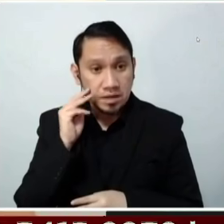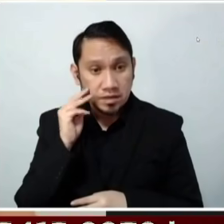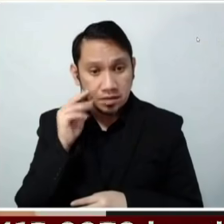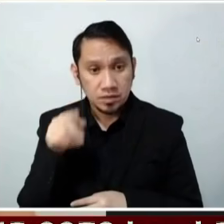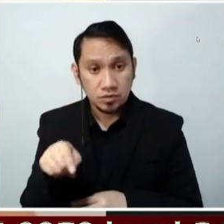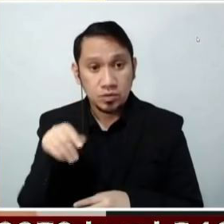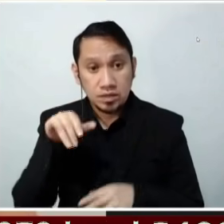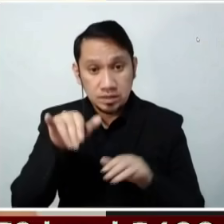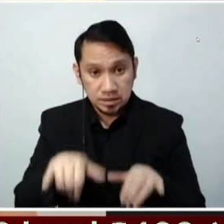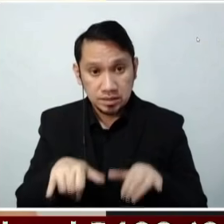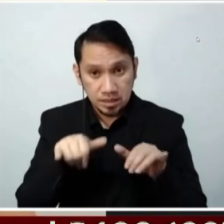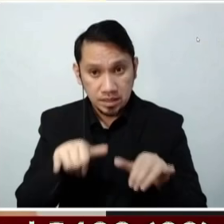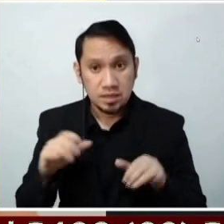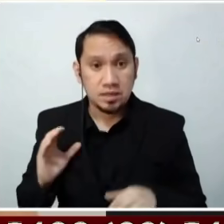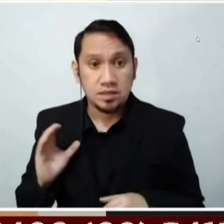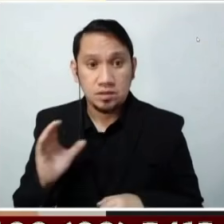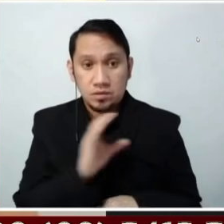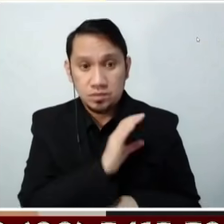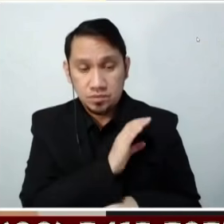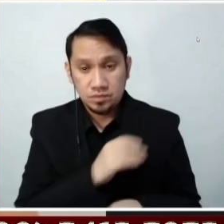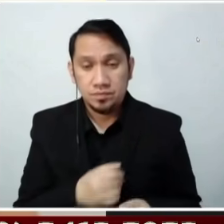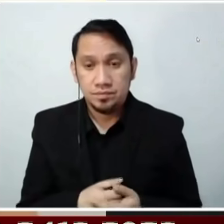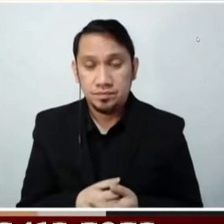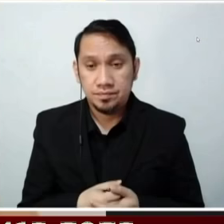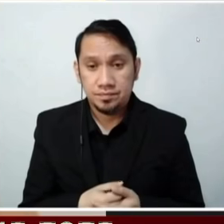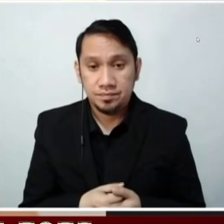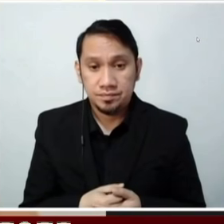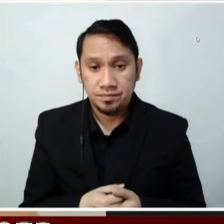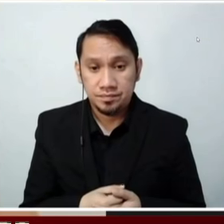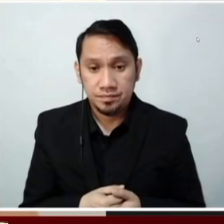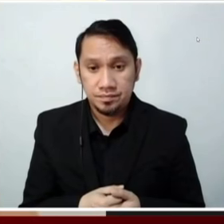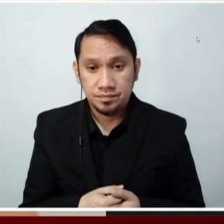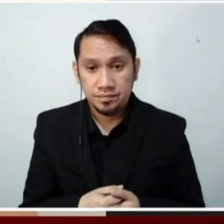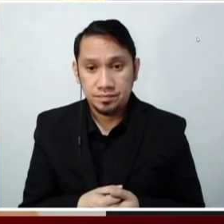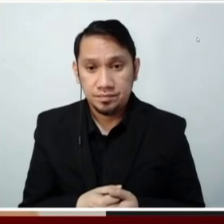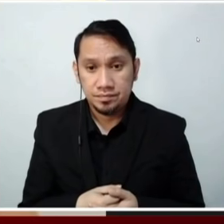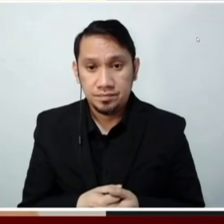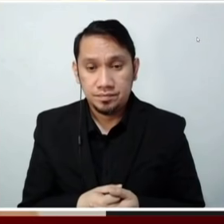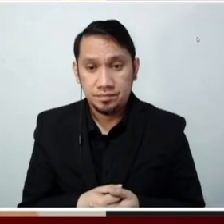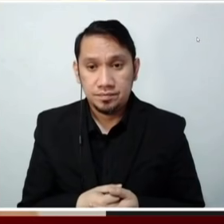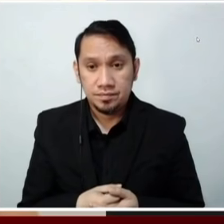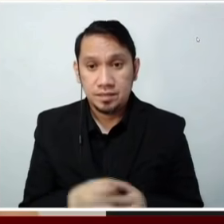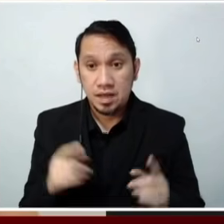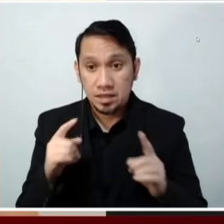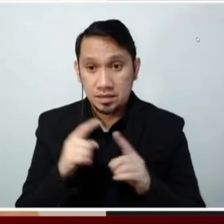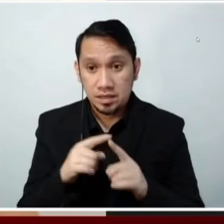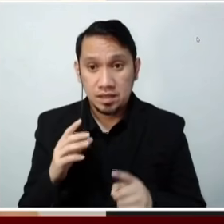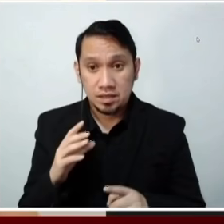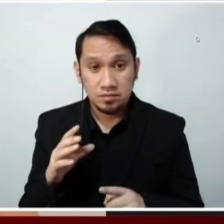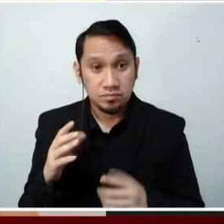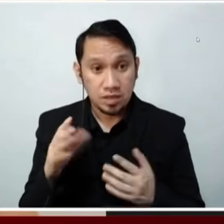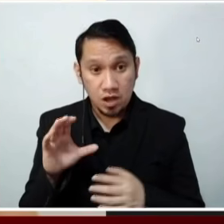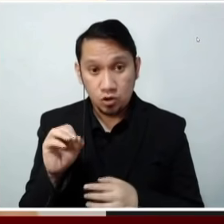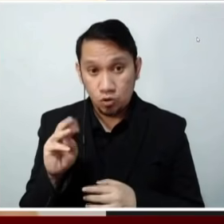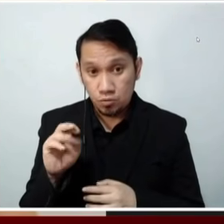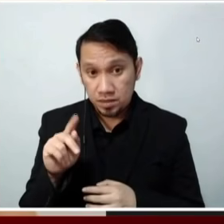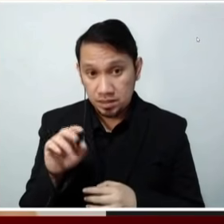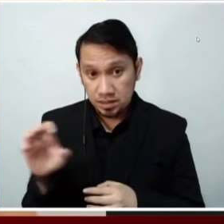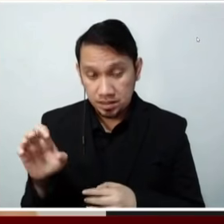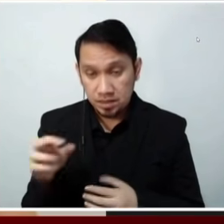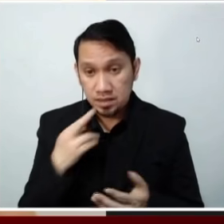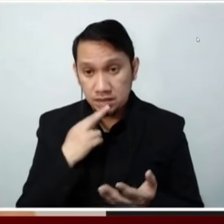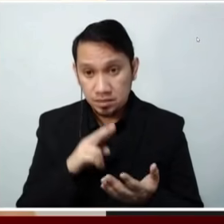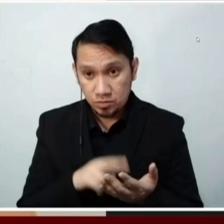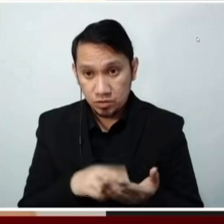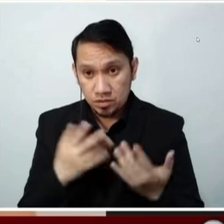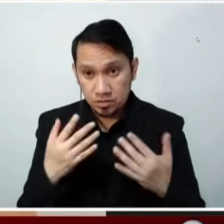Kamara. She will be staying here in the House of Representatives until the committee report is finished or